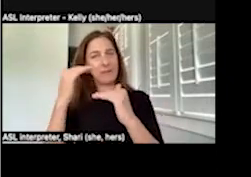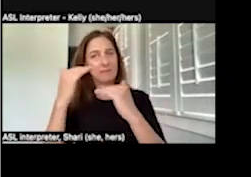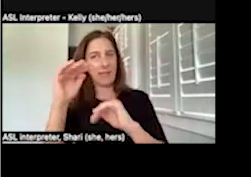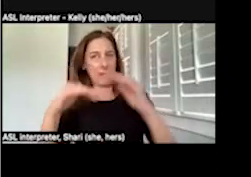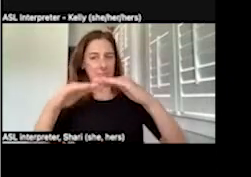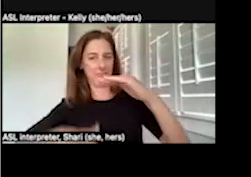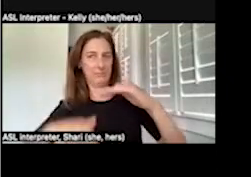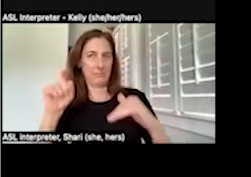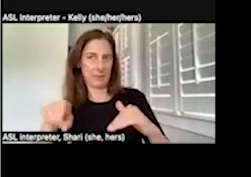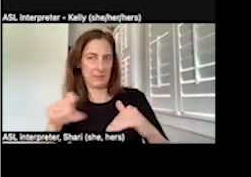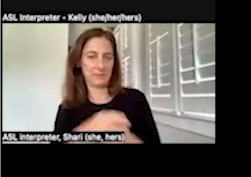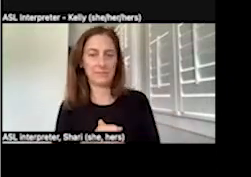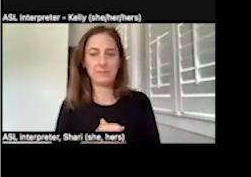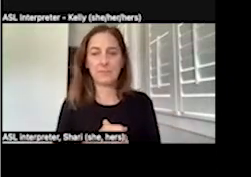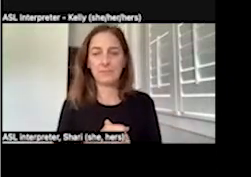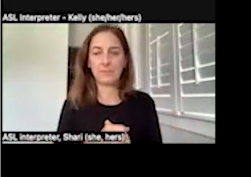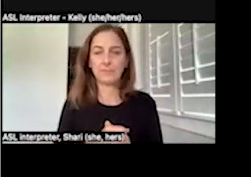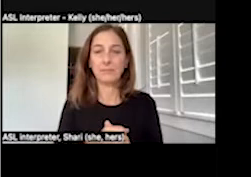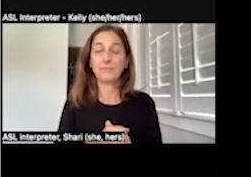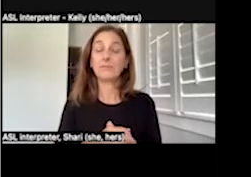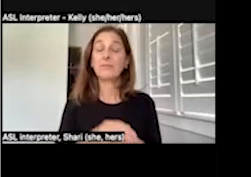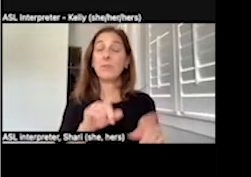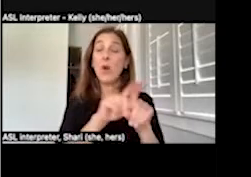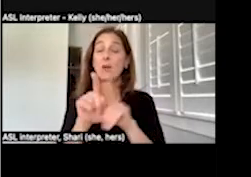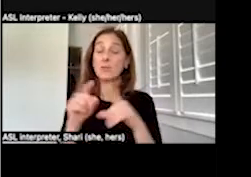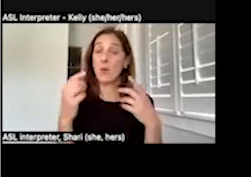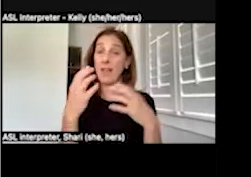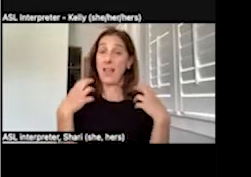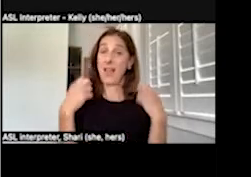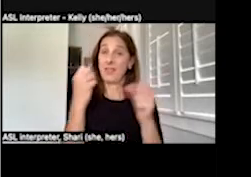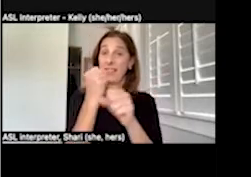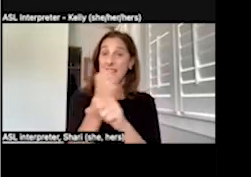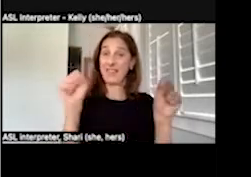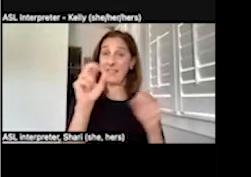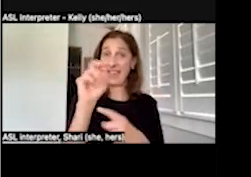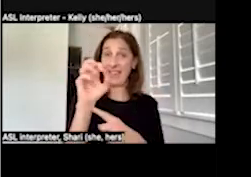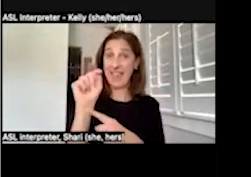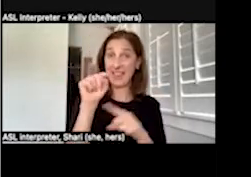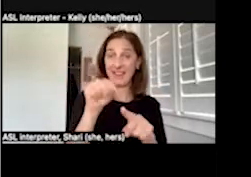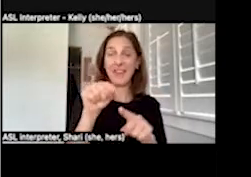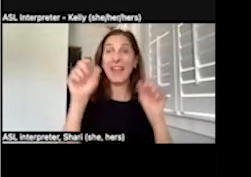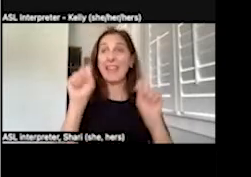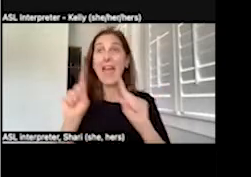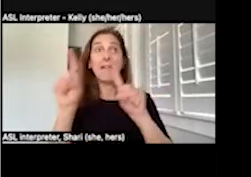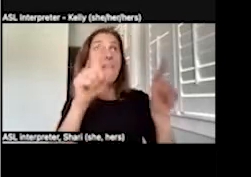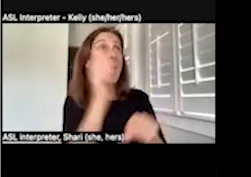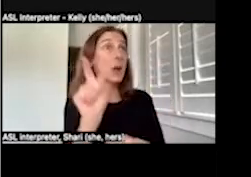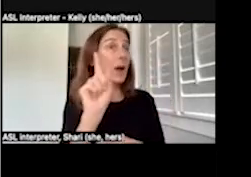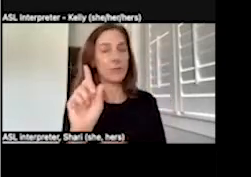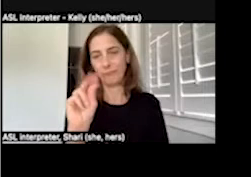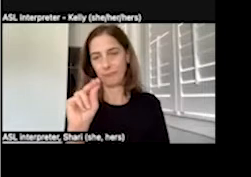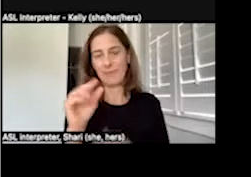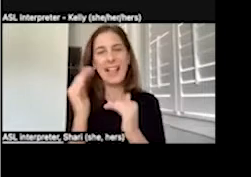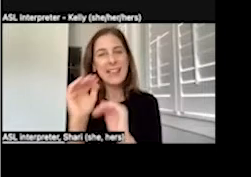And with the Health Safety Net, your care is limited to just community health centers